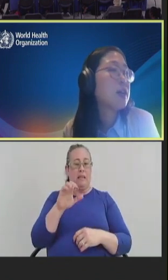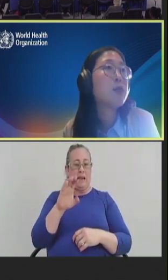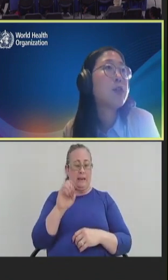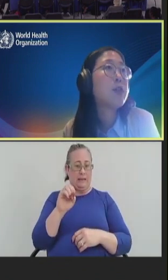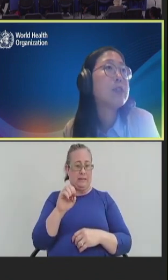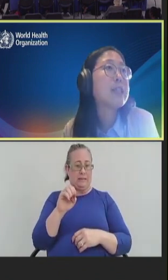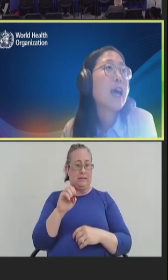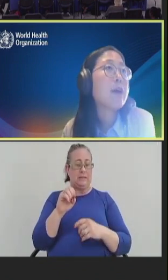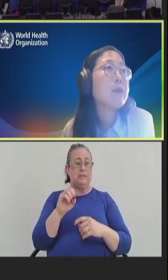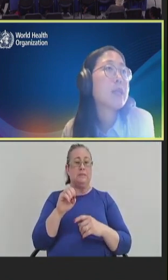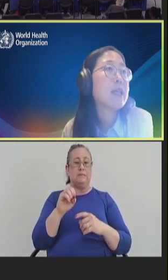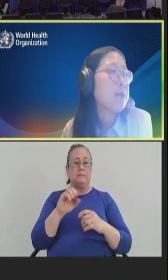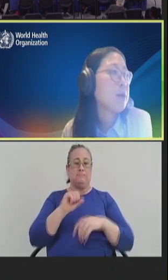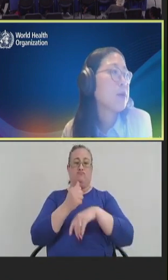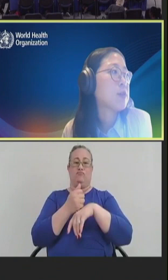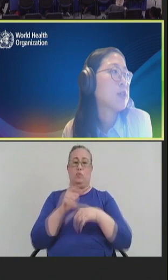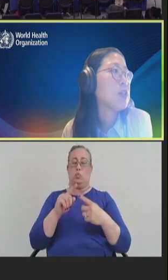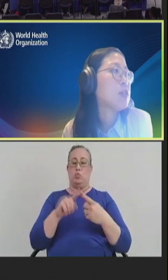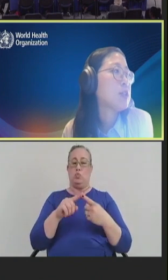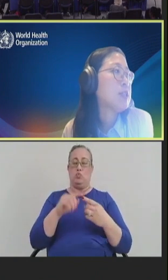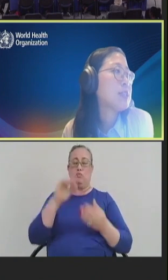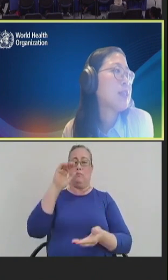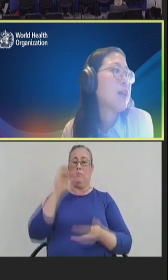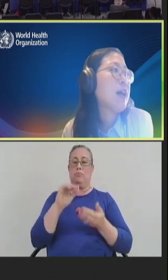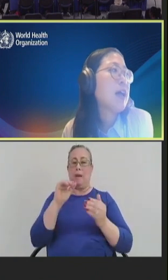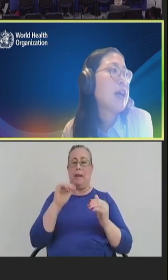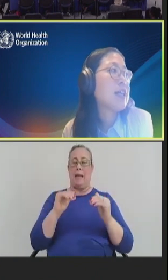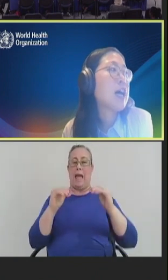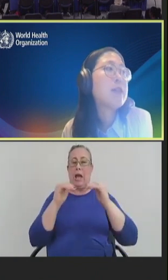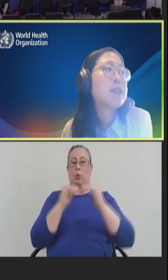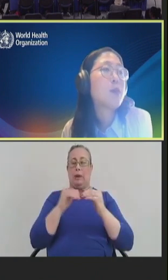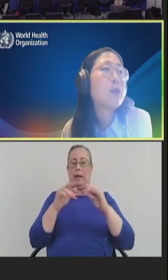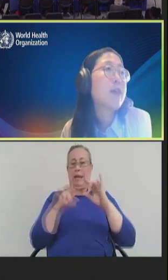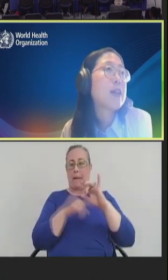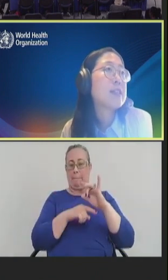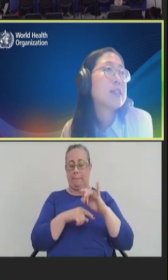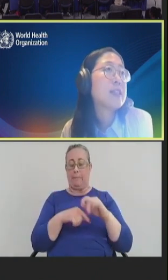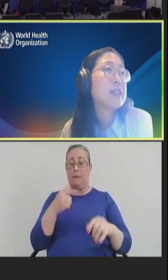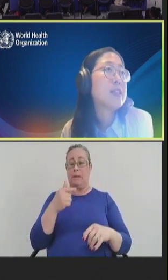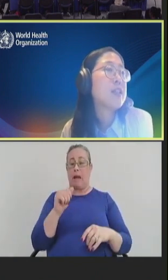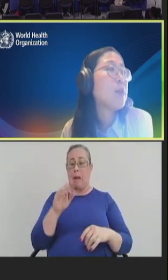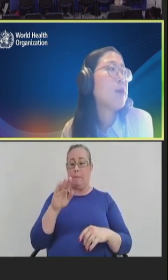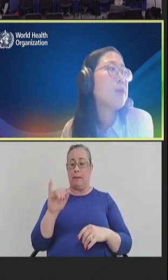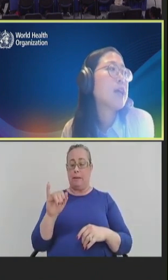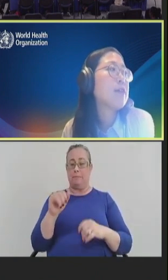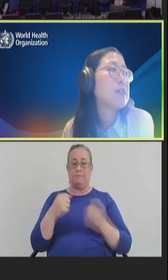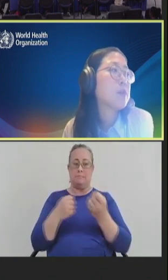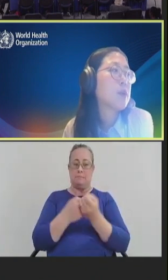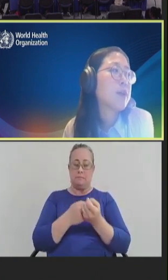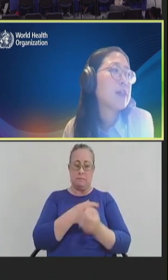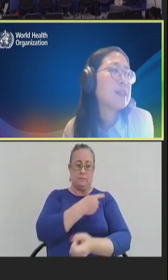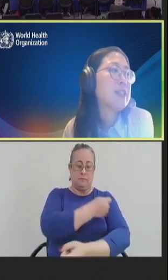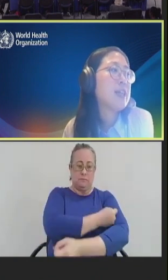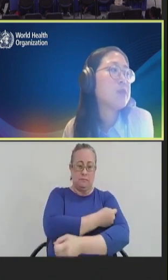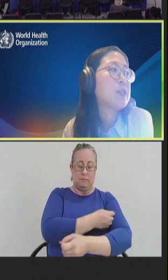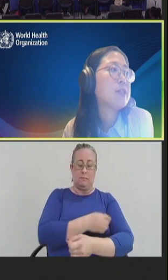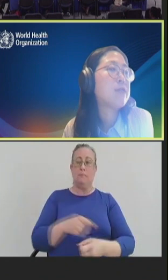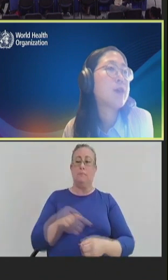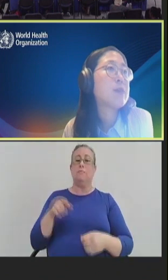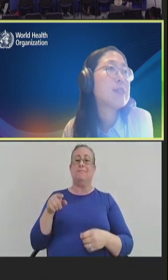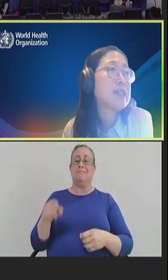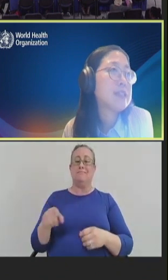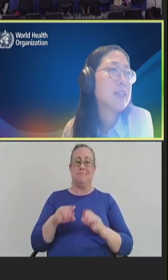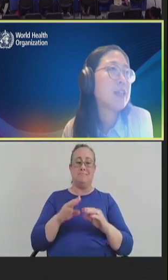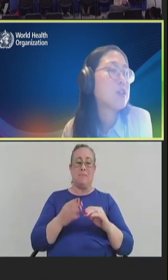partners to reduce the equity gap across the countries. And Gavi-supported vaccines, the number of the Gavi-supported vaccine has